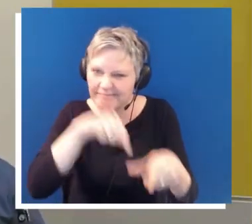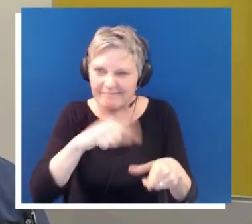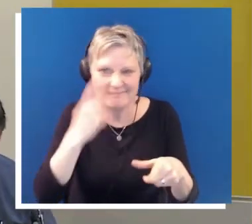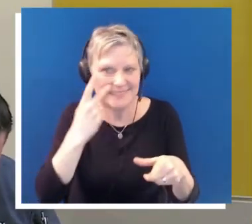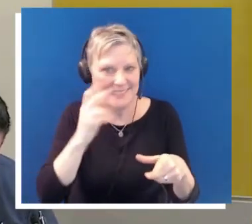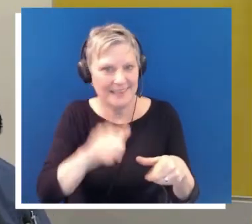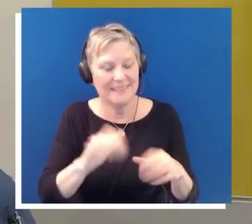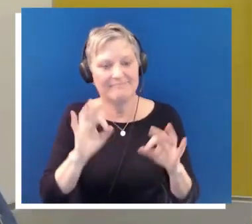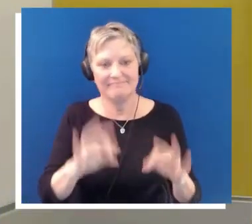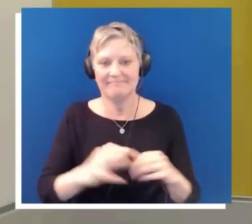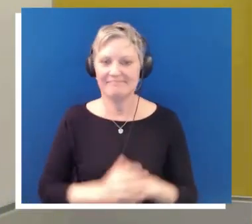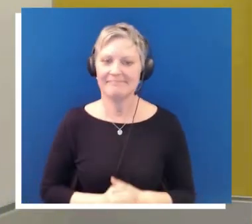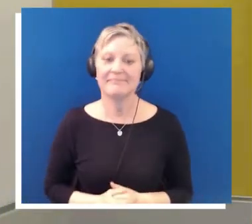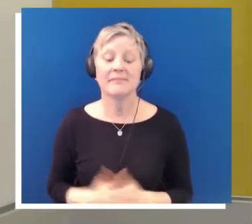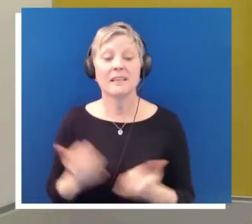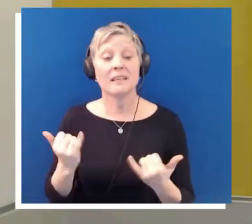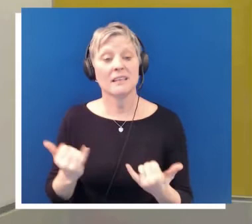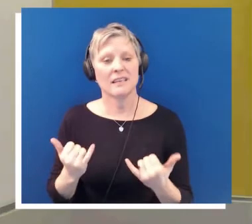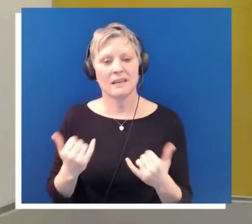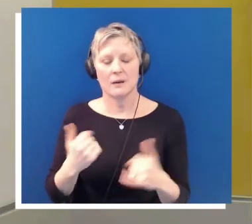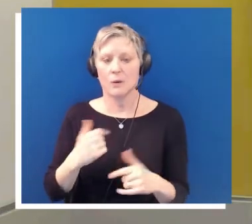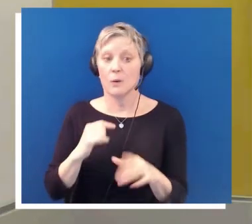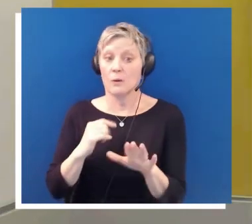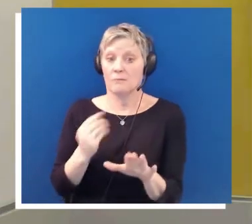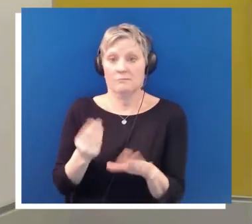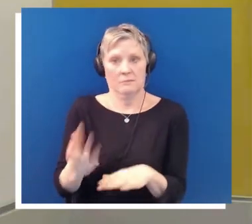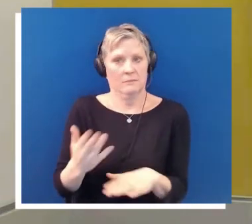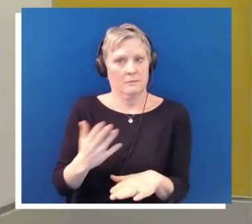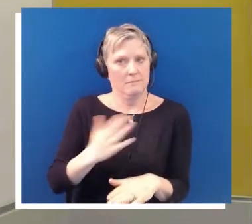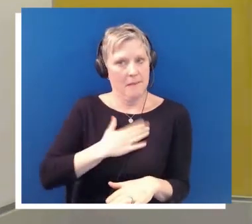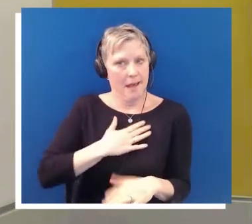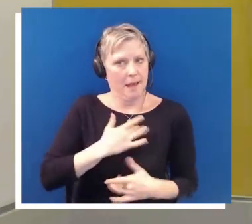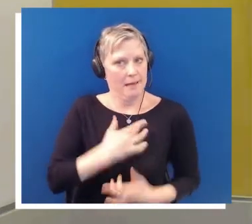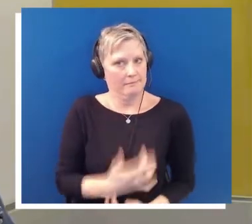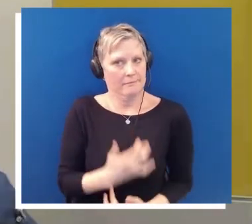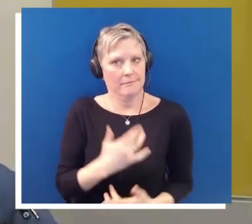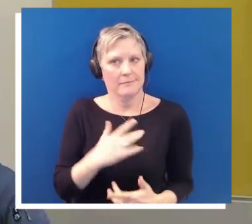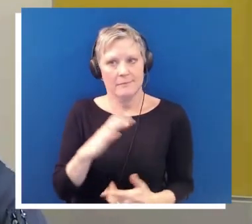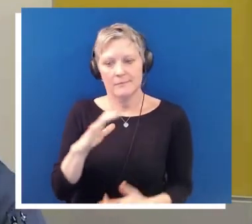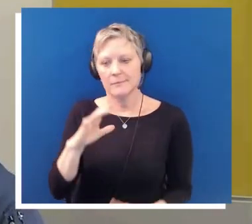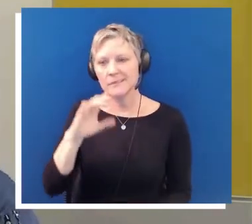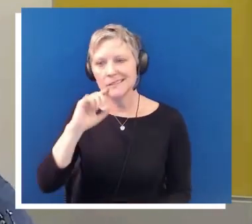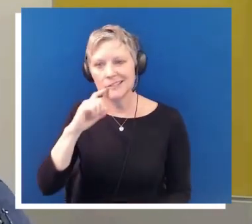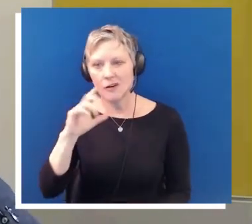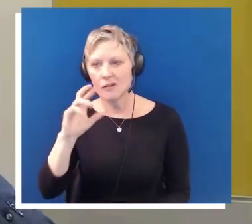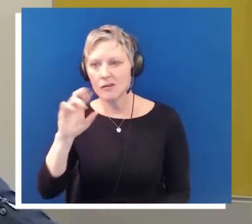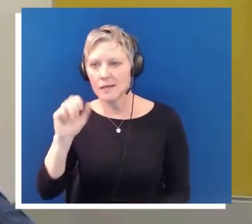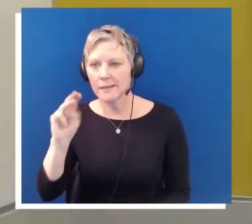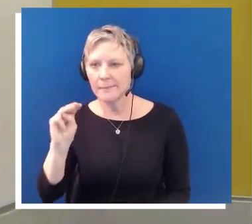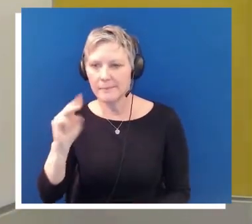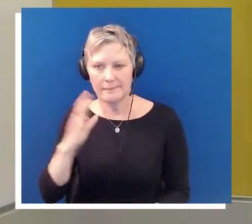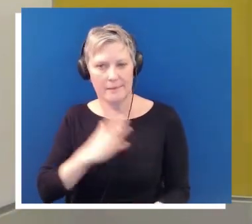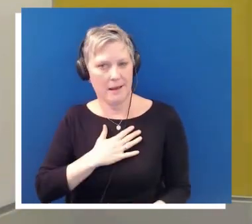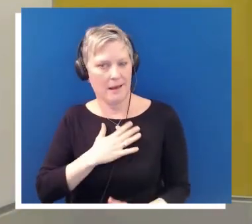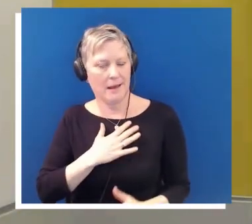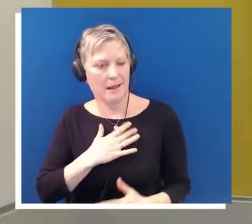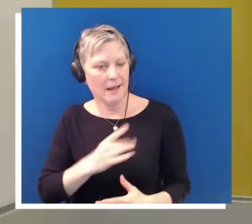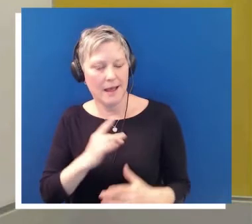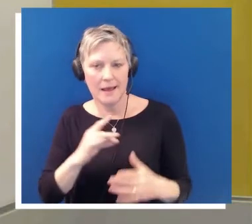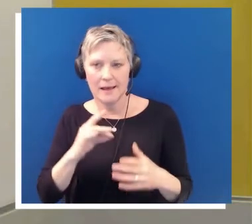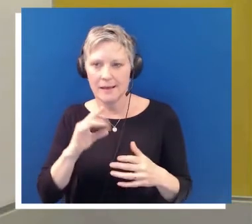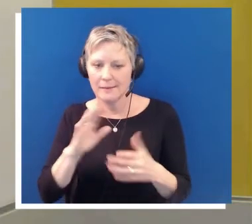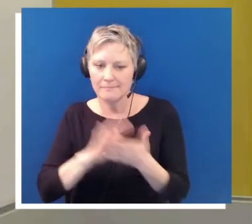And what I'm going to do is, I'm going to take, this is not just my addition, I put a little bit of sour cream on top. That's personal. I just like that